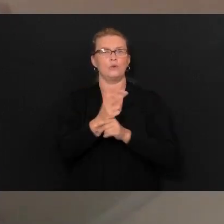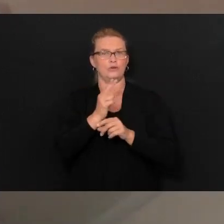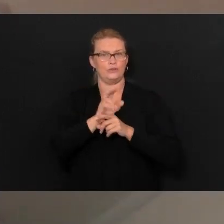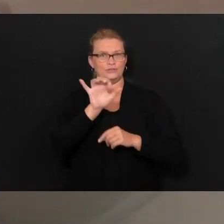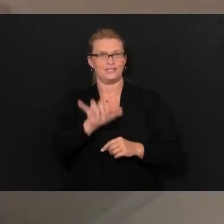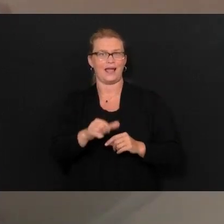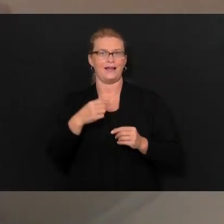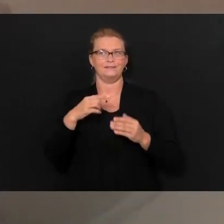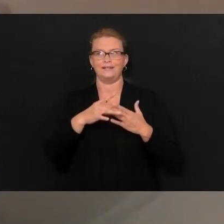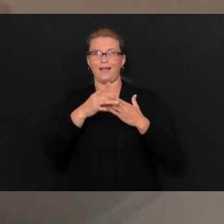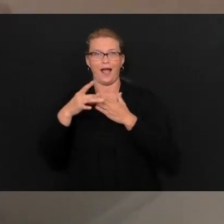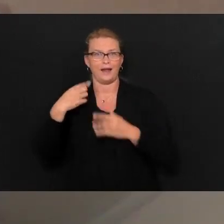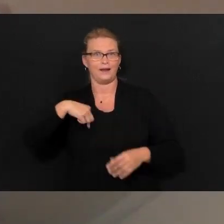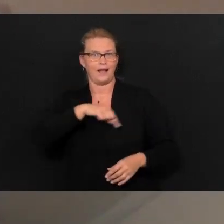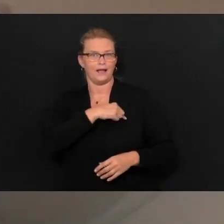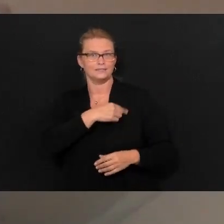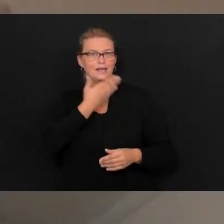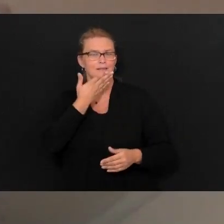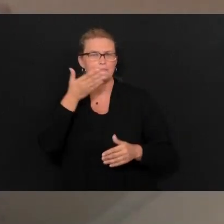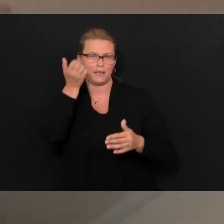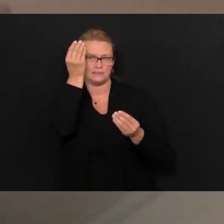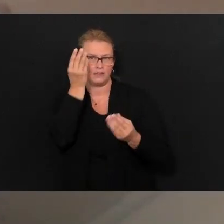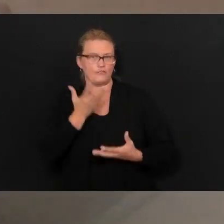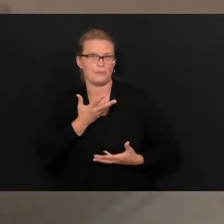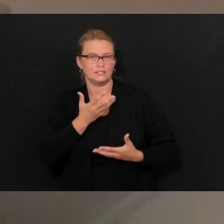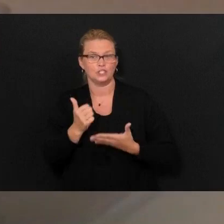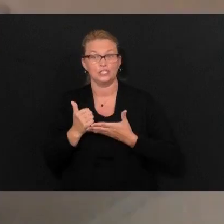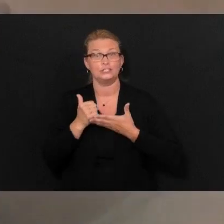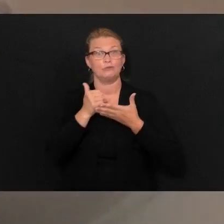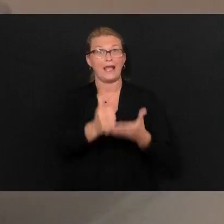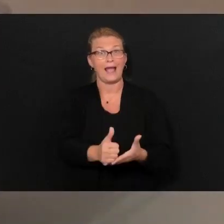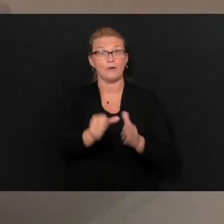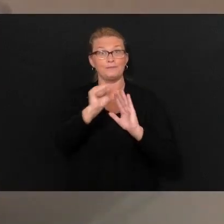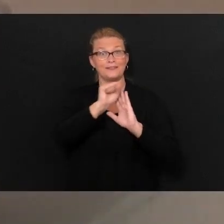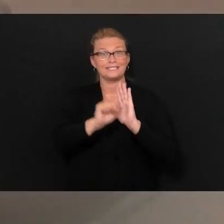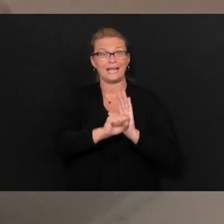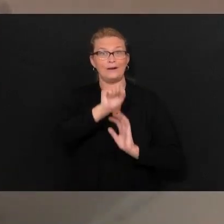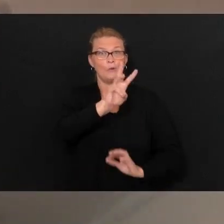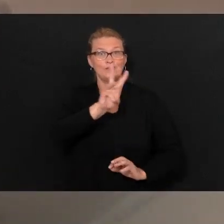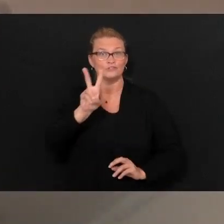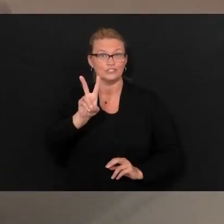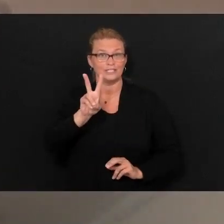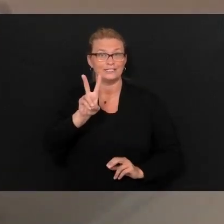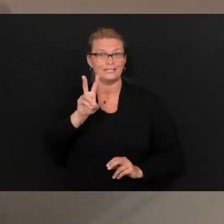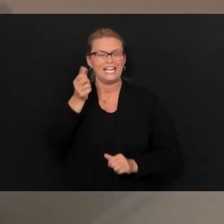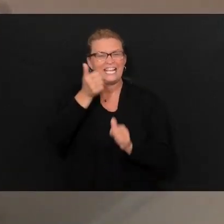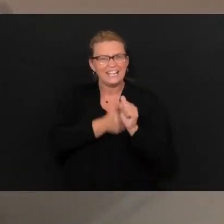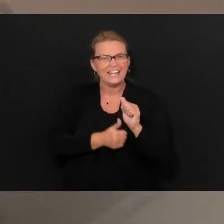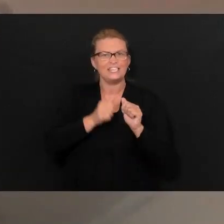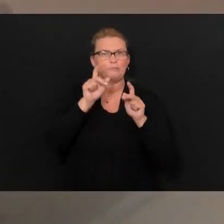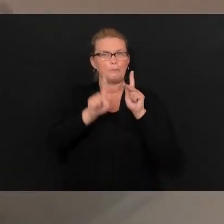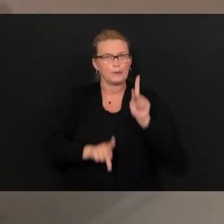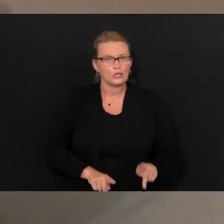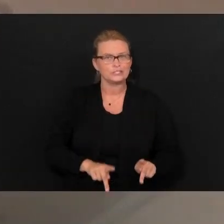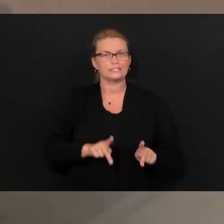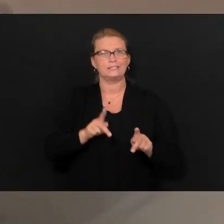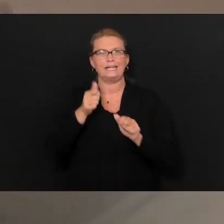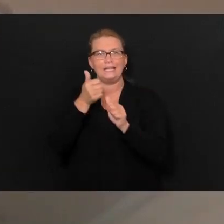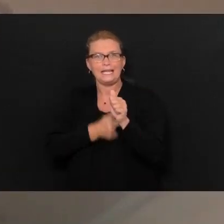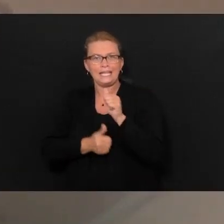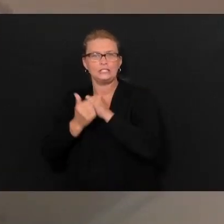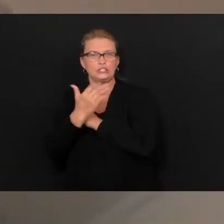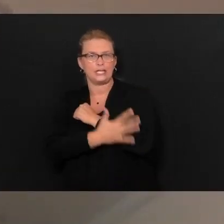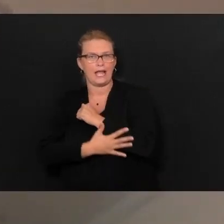guidance we can, so that we help the state of West Virginia and each of our citizens, each of our counties, have the